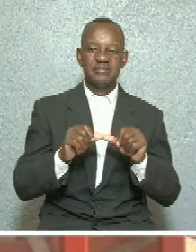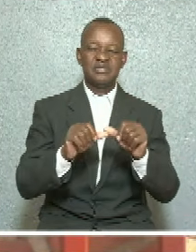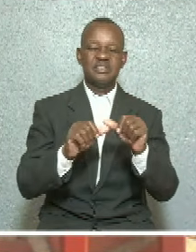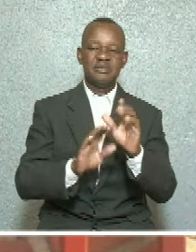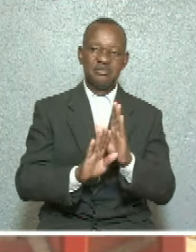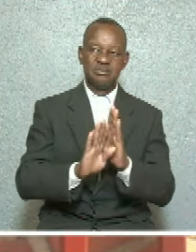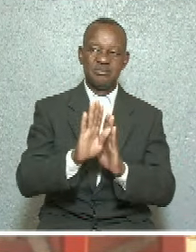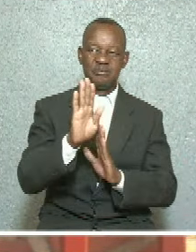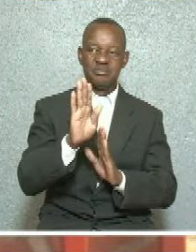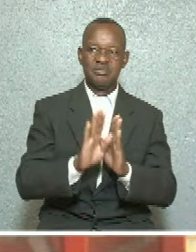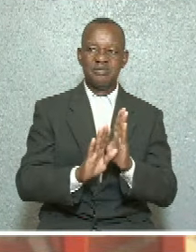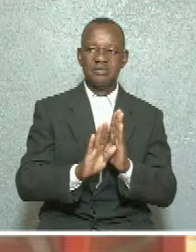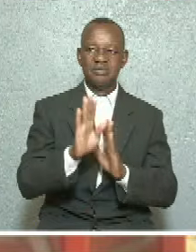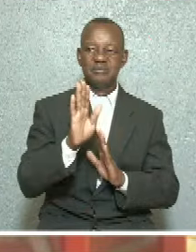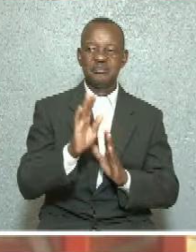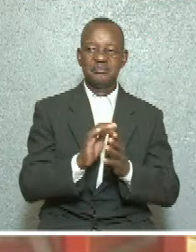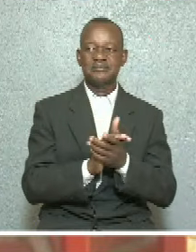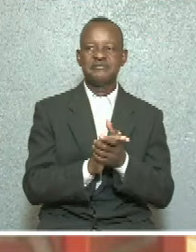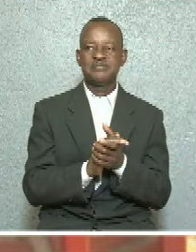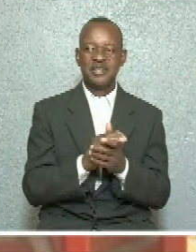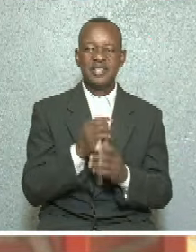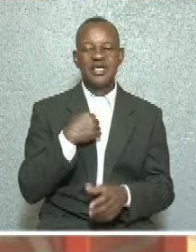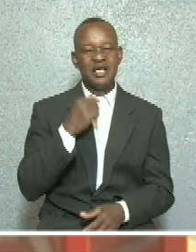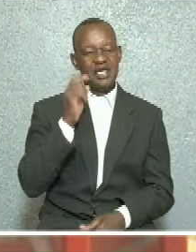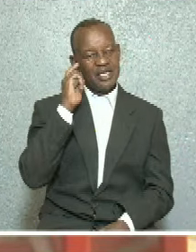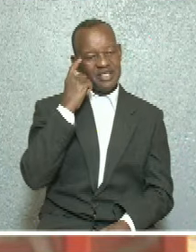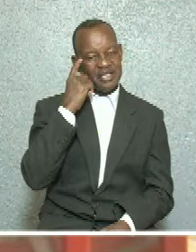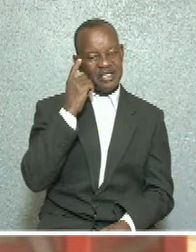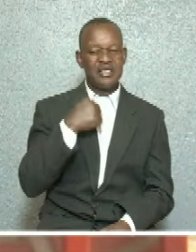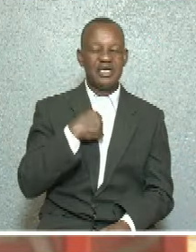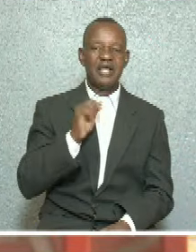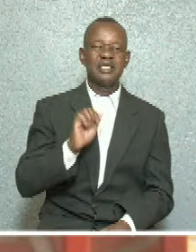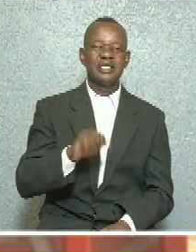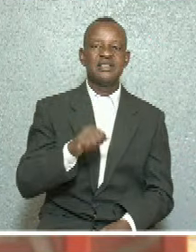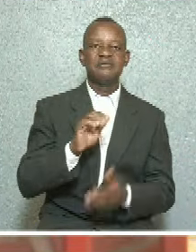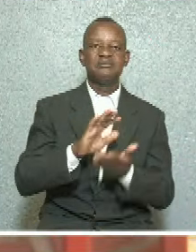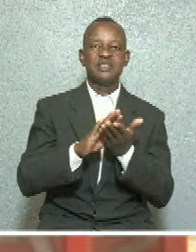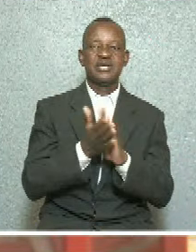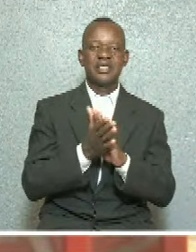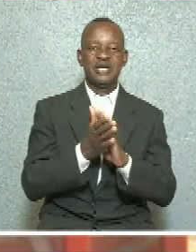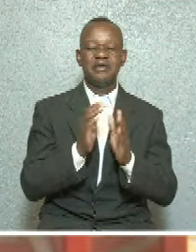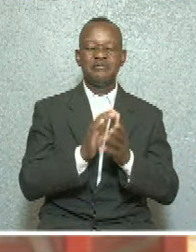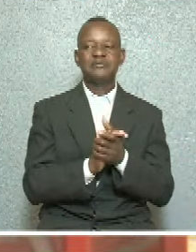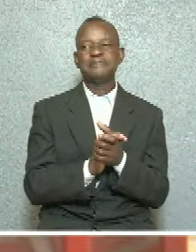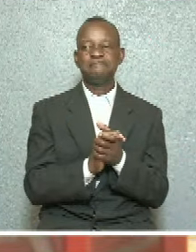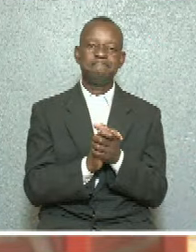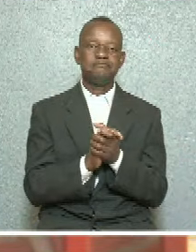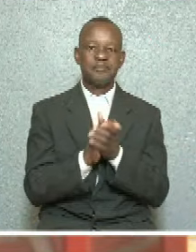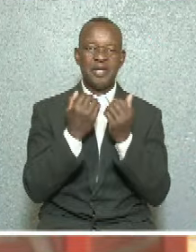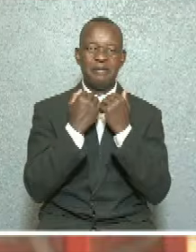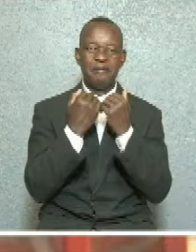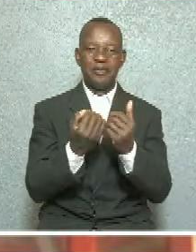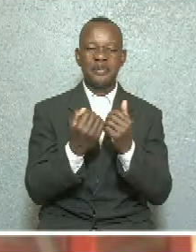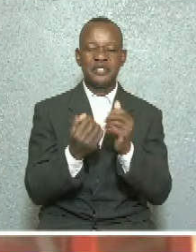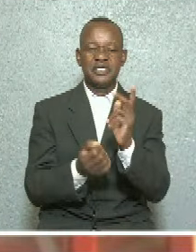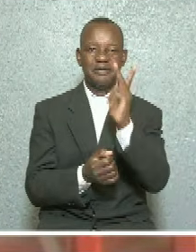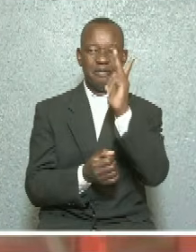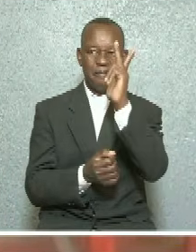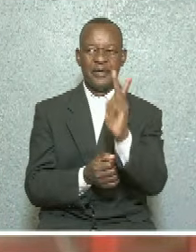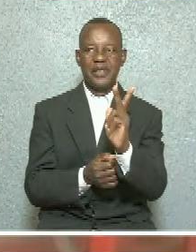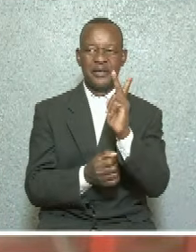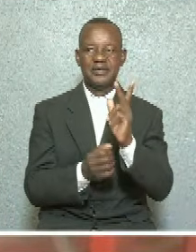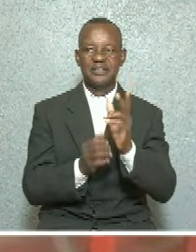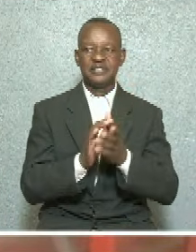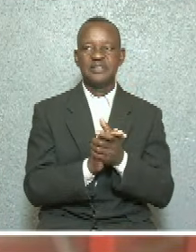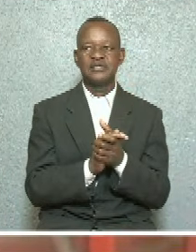was taught that I could become something great, and I was taught how to dream big. And And it's through these that I actually took it